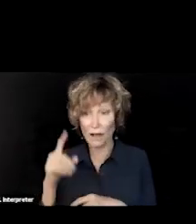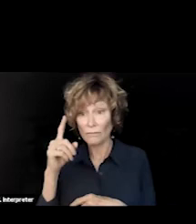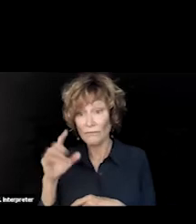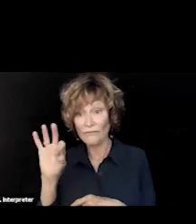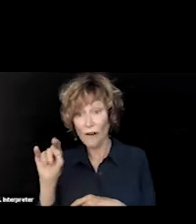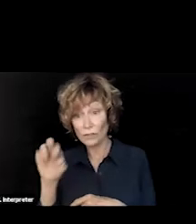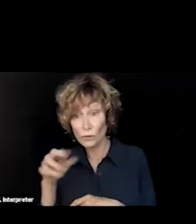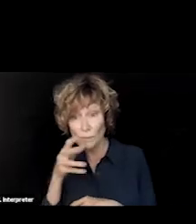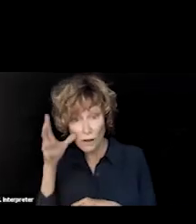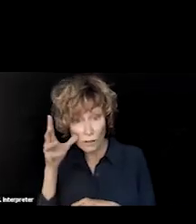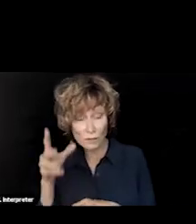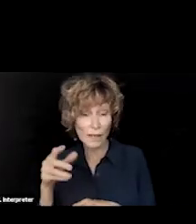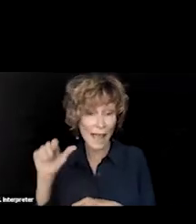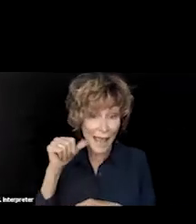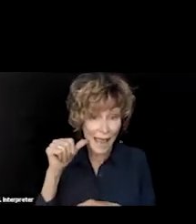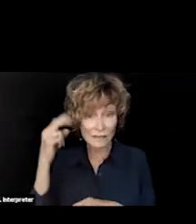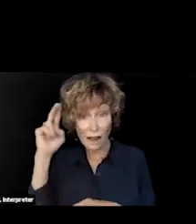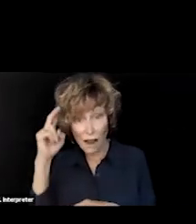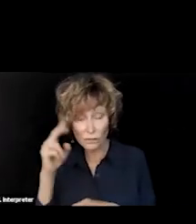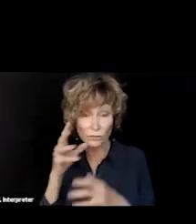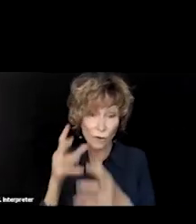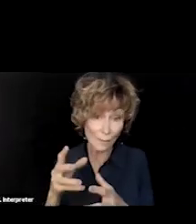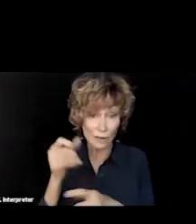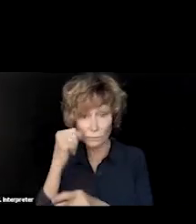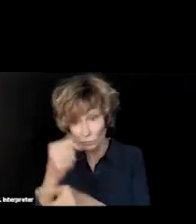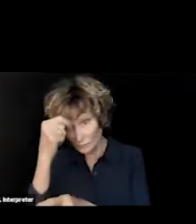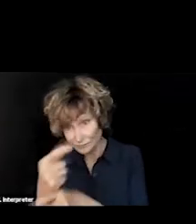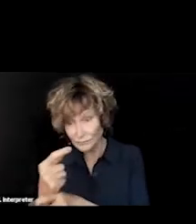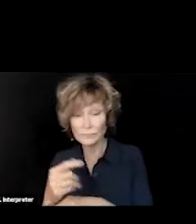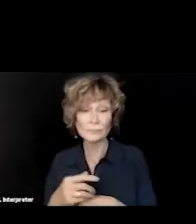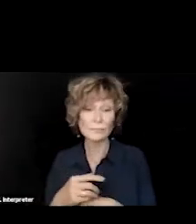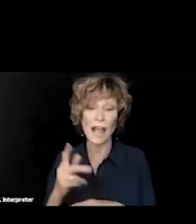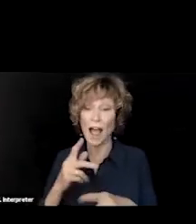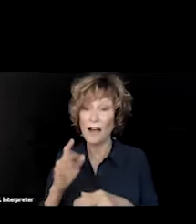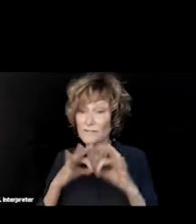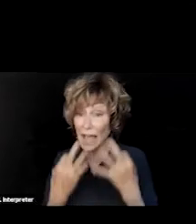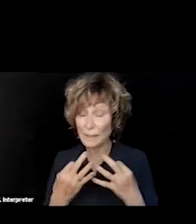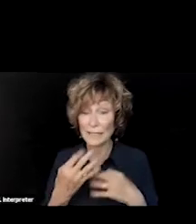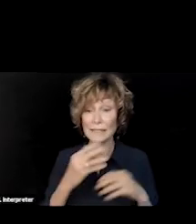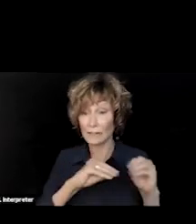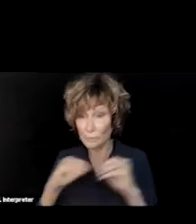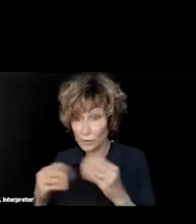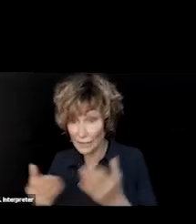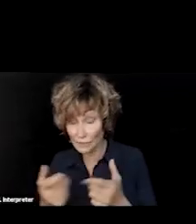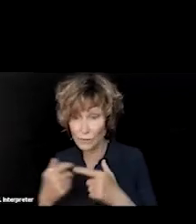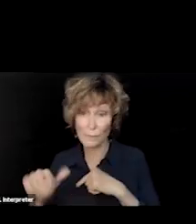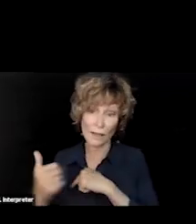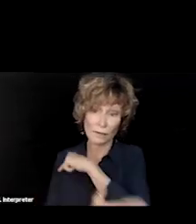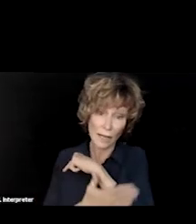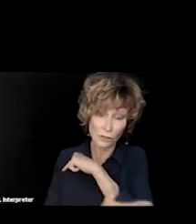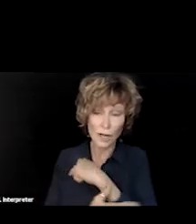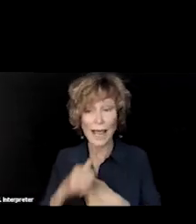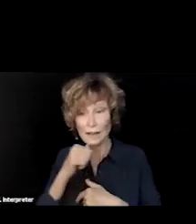parents, but also aunts, uncles, grandparents, siblings, those families that are immigrants and non-English speaking.